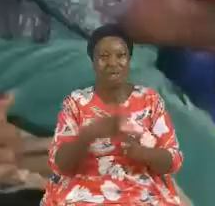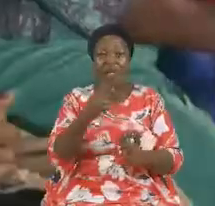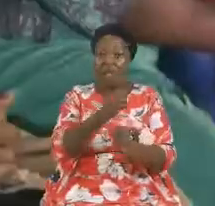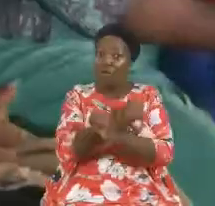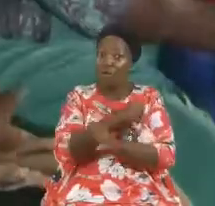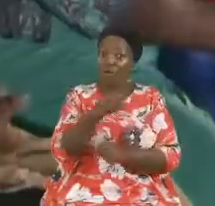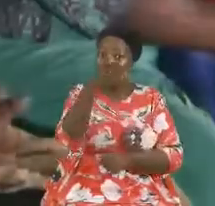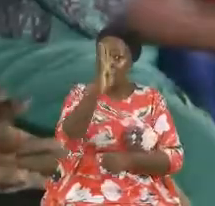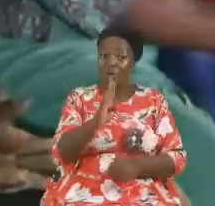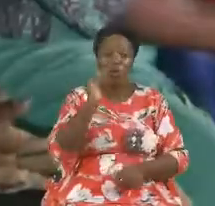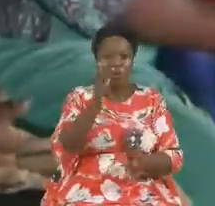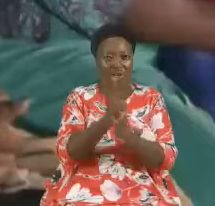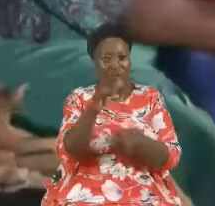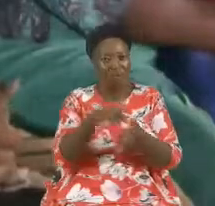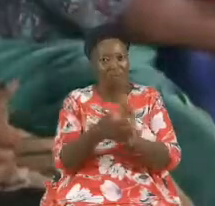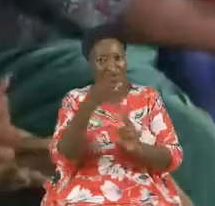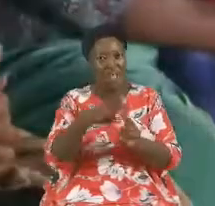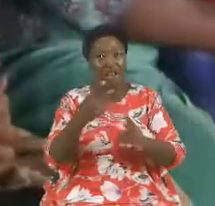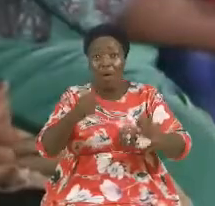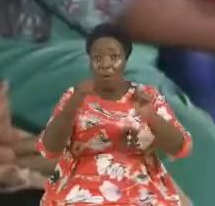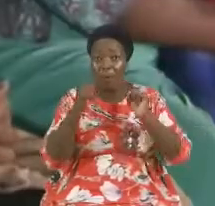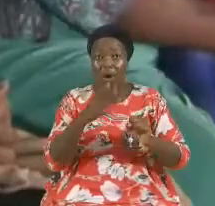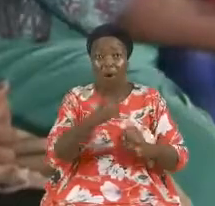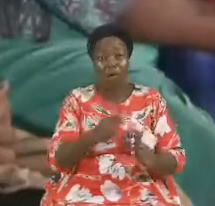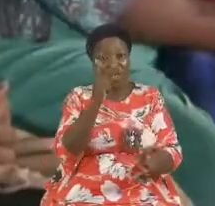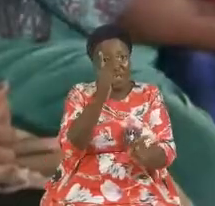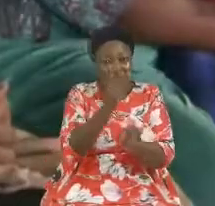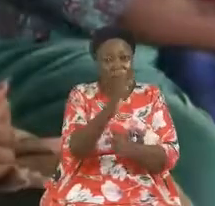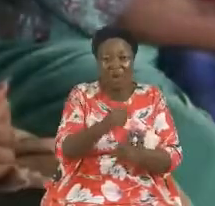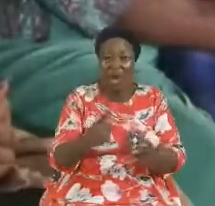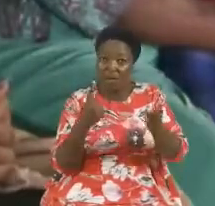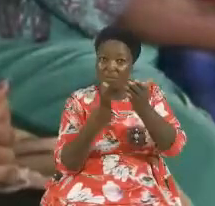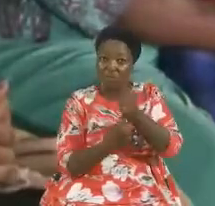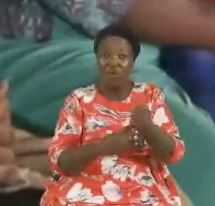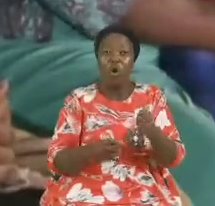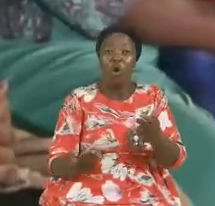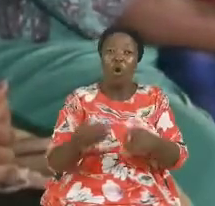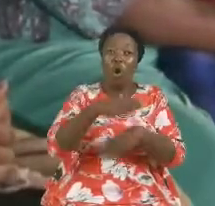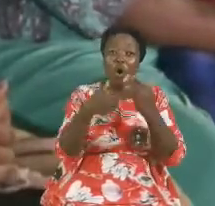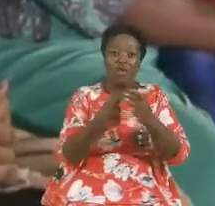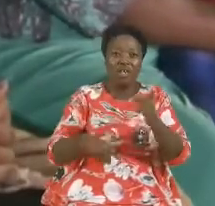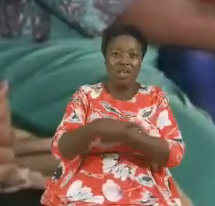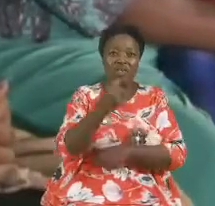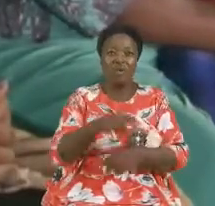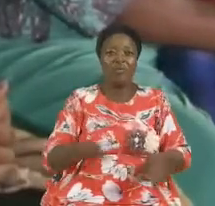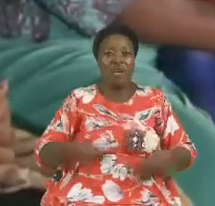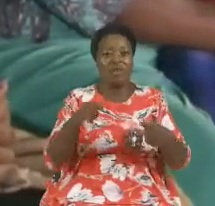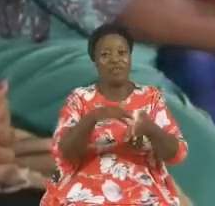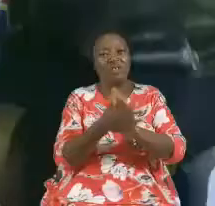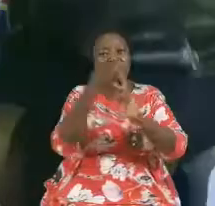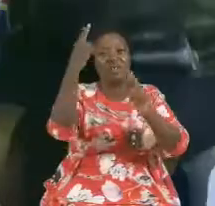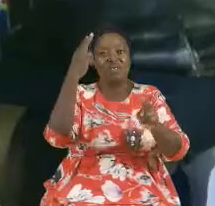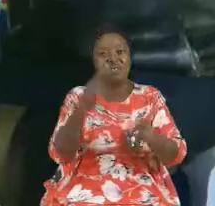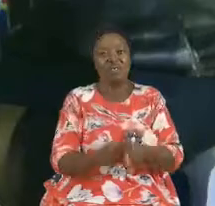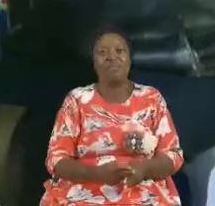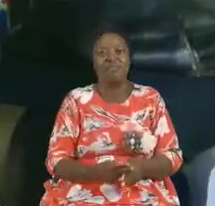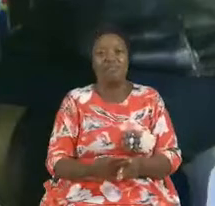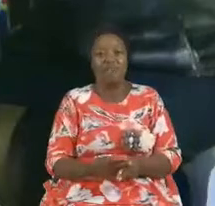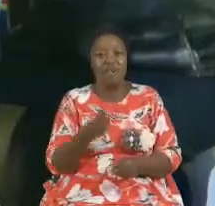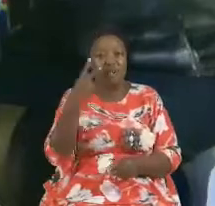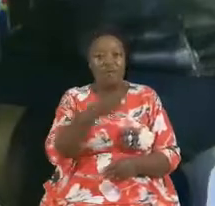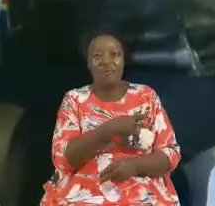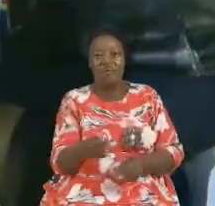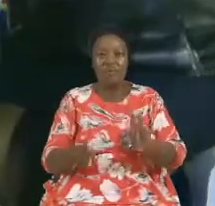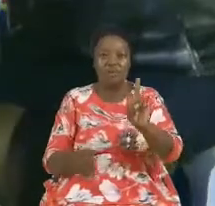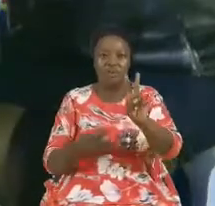you. The love of God will keep you. The power will uphold you all the days of your